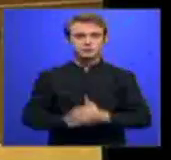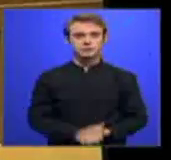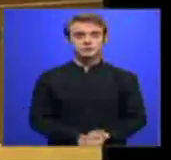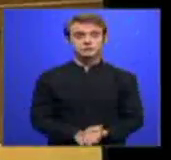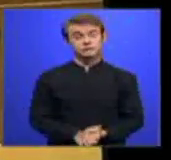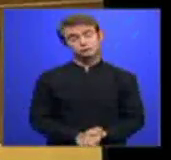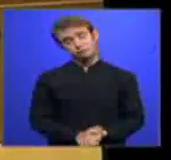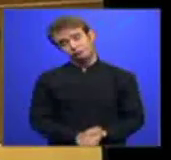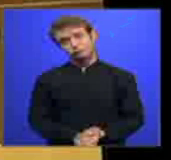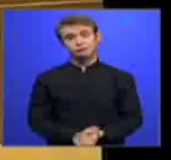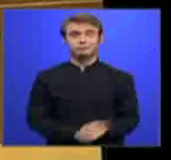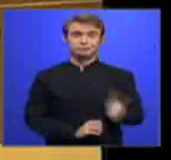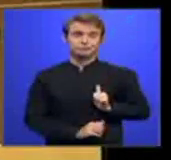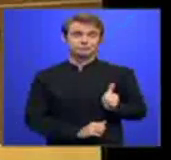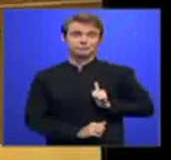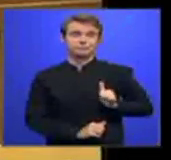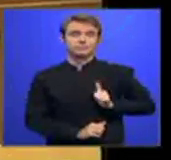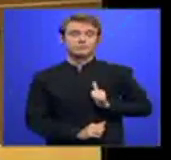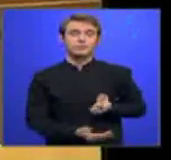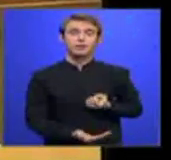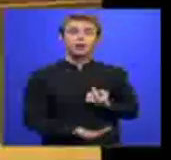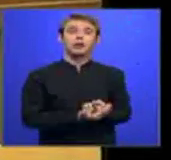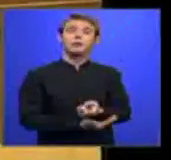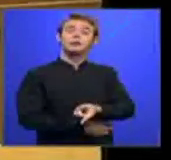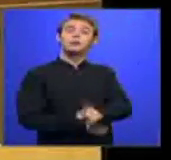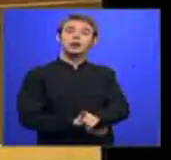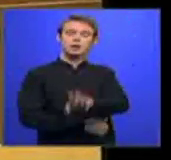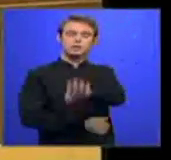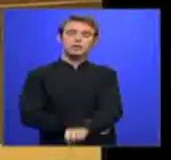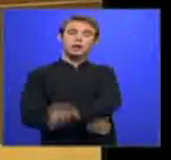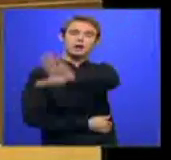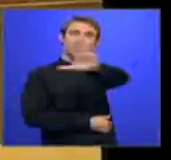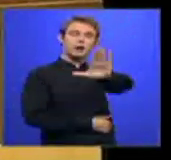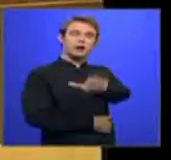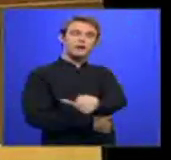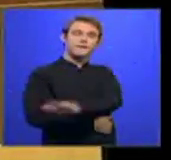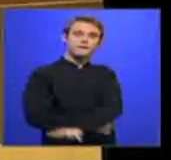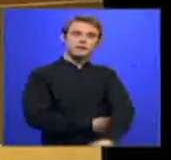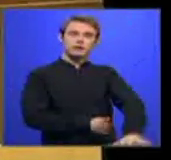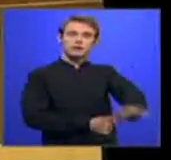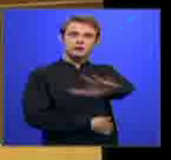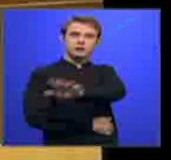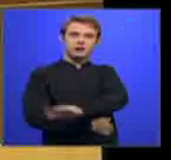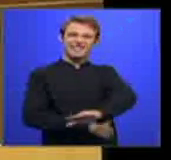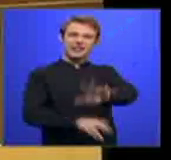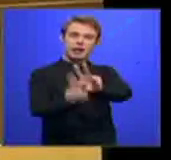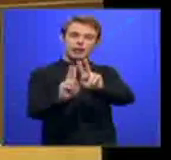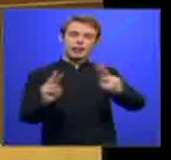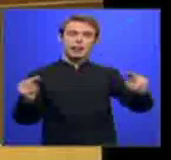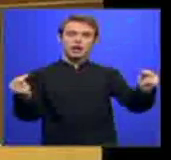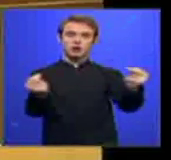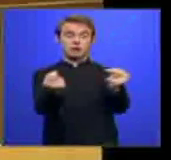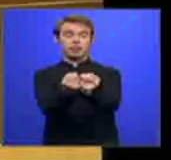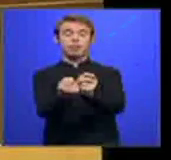Ironically, the very success of South Africa's national conservation effort,